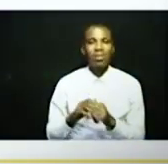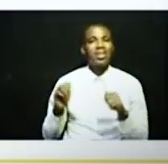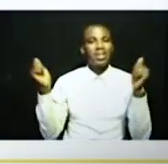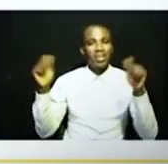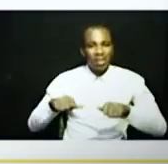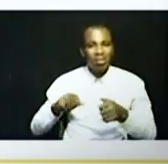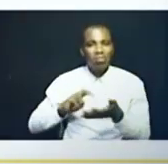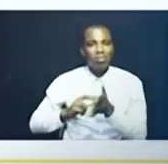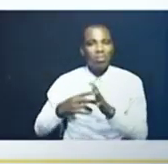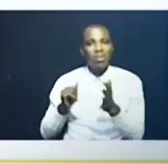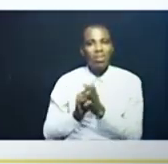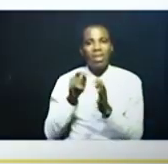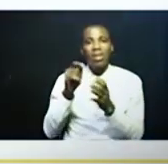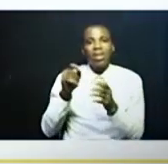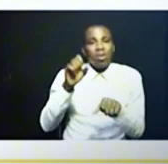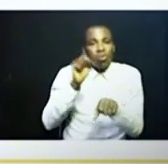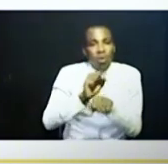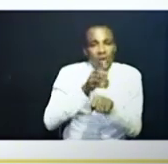accomplishing something.